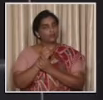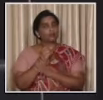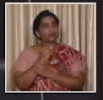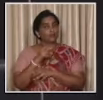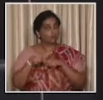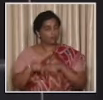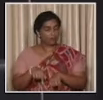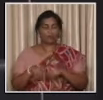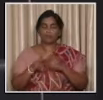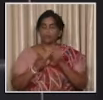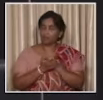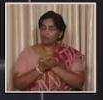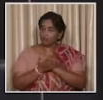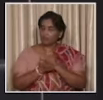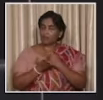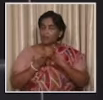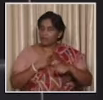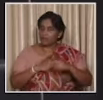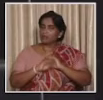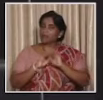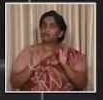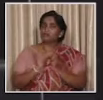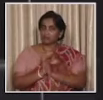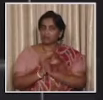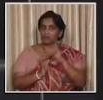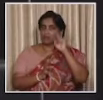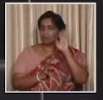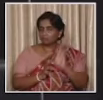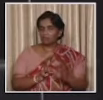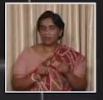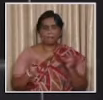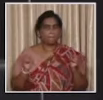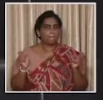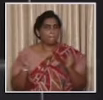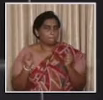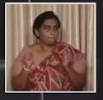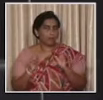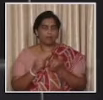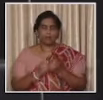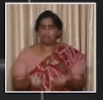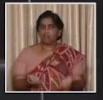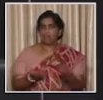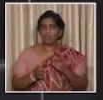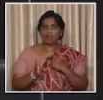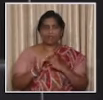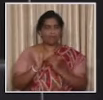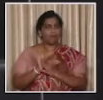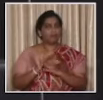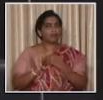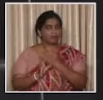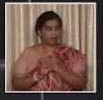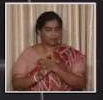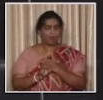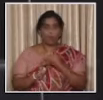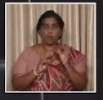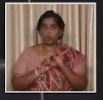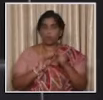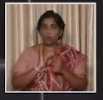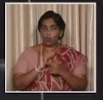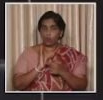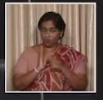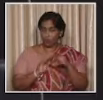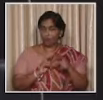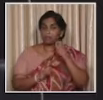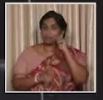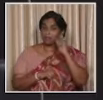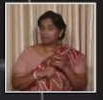fears. There is enough water for both the Sembalandu people and for Potuvil people. I think we